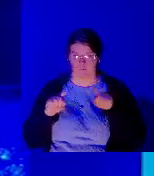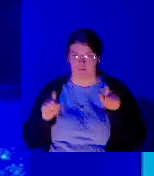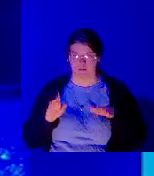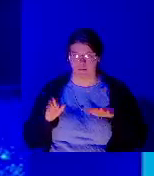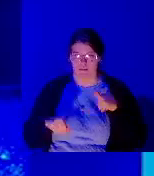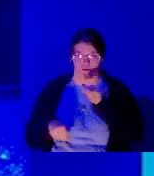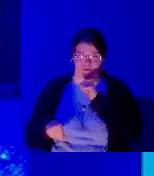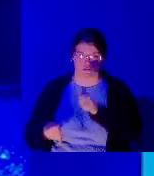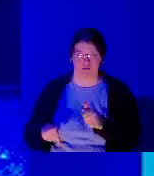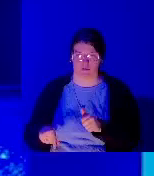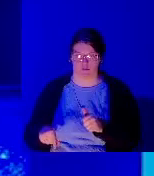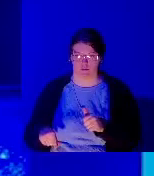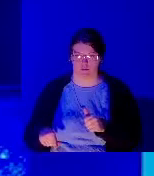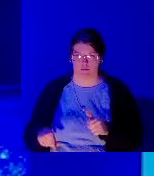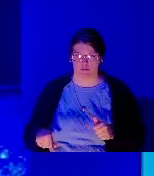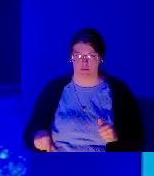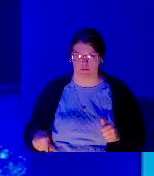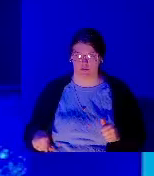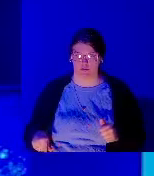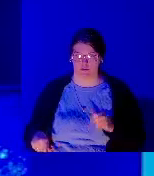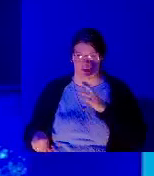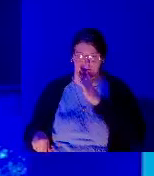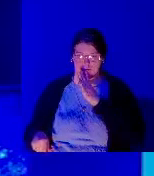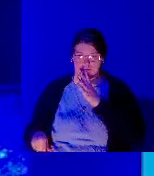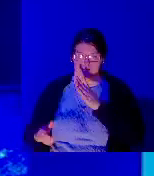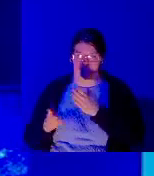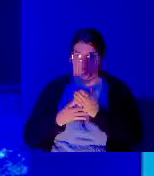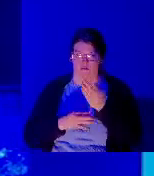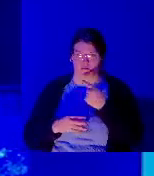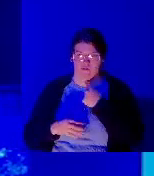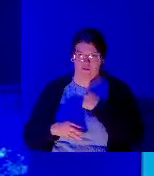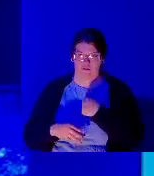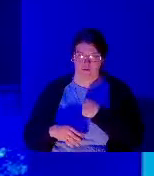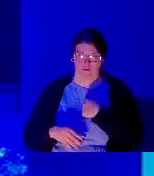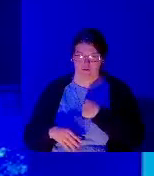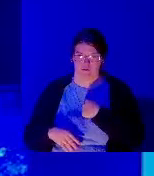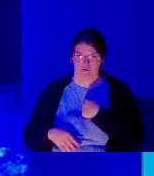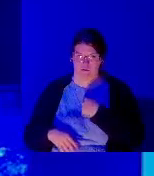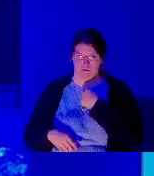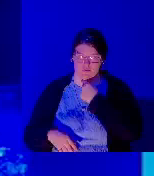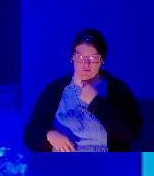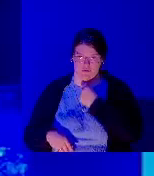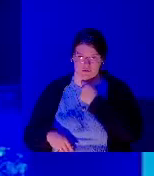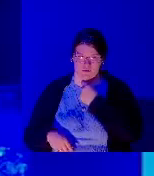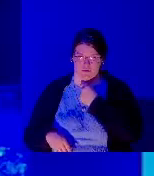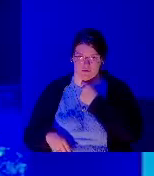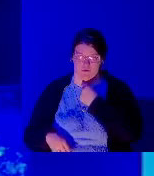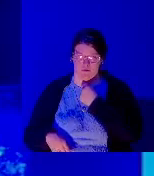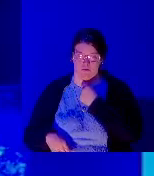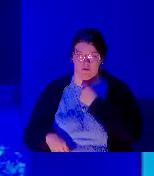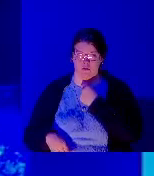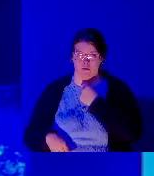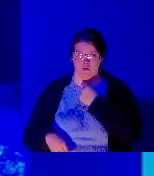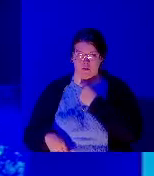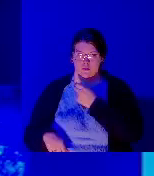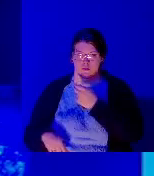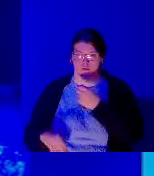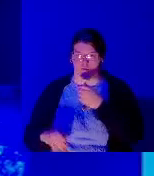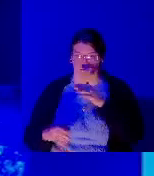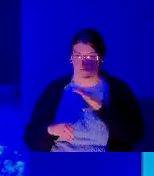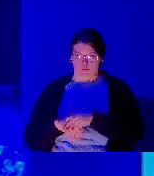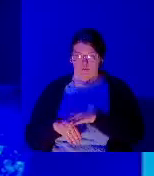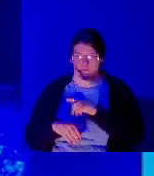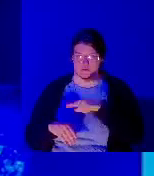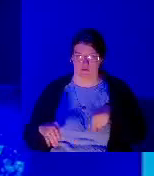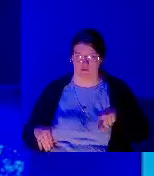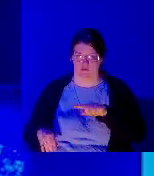through their throat. They that make them are like unto them, so is everyone that trusteth in them. O